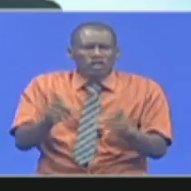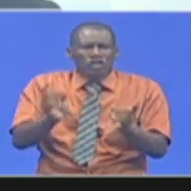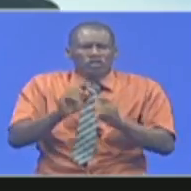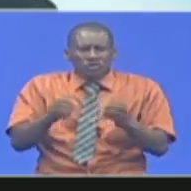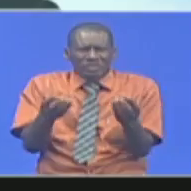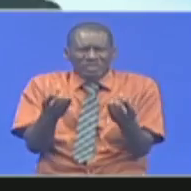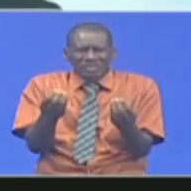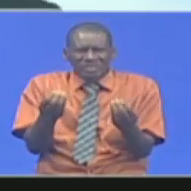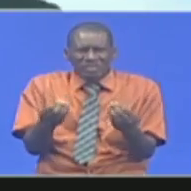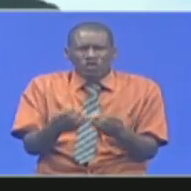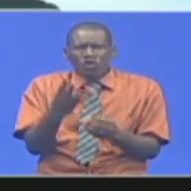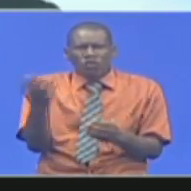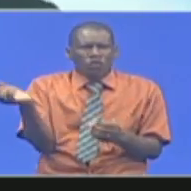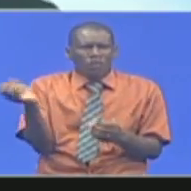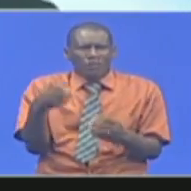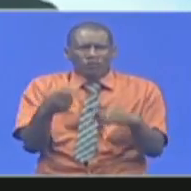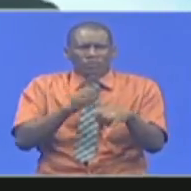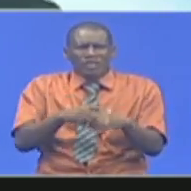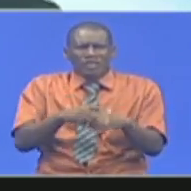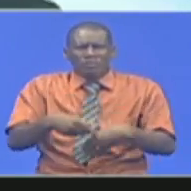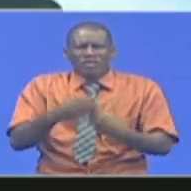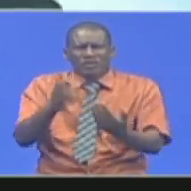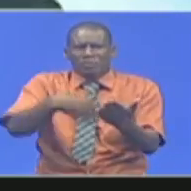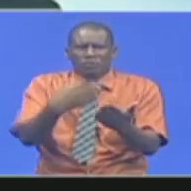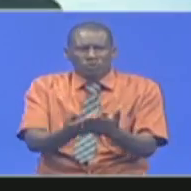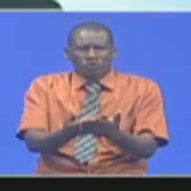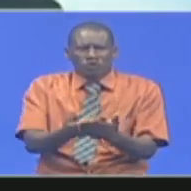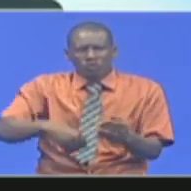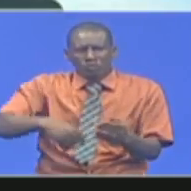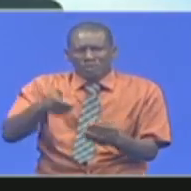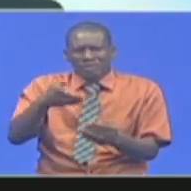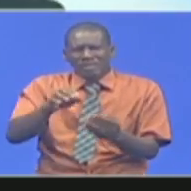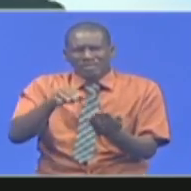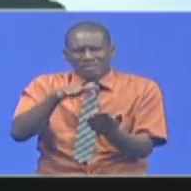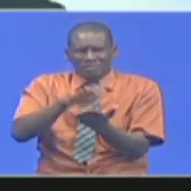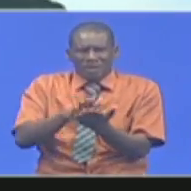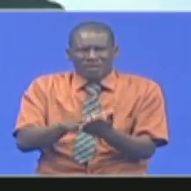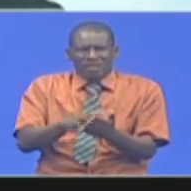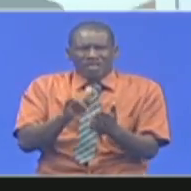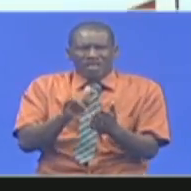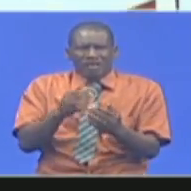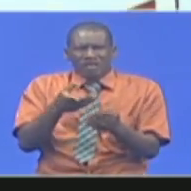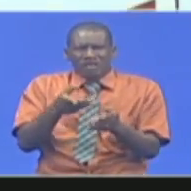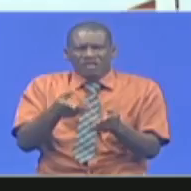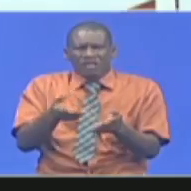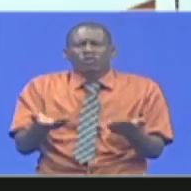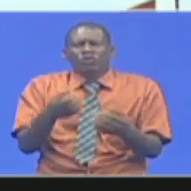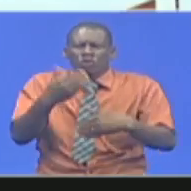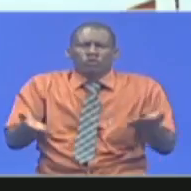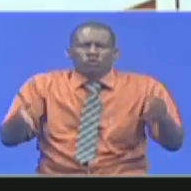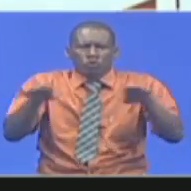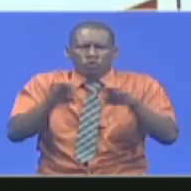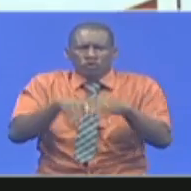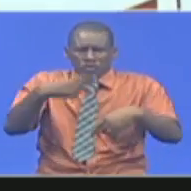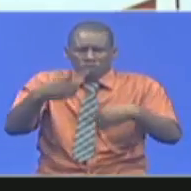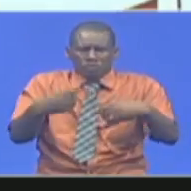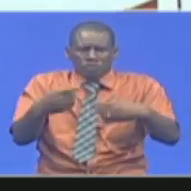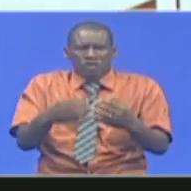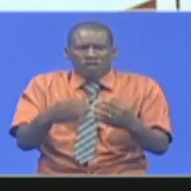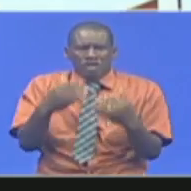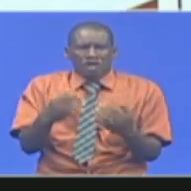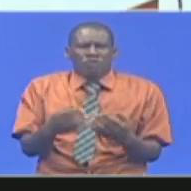So 4 months since we gave our proposal and offer, that is, for me, is exciting. We've come to a close of the process. The head scratcher, however, still